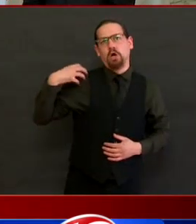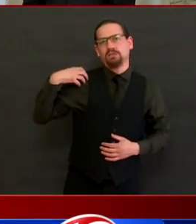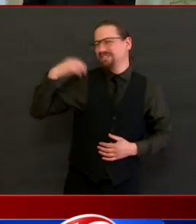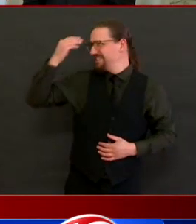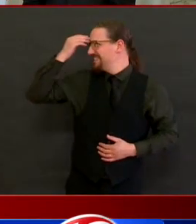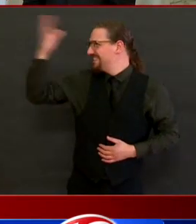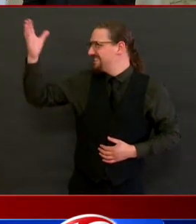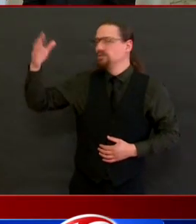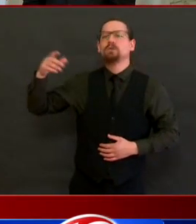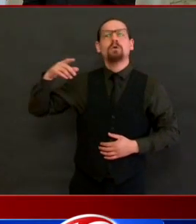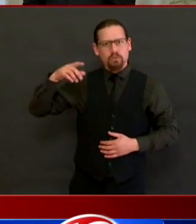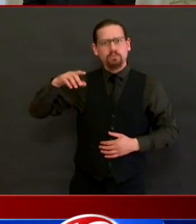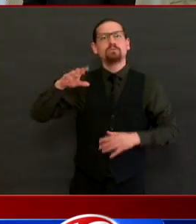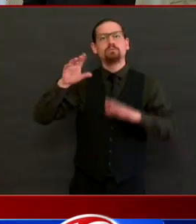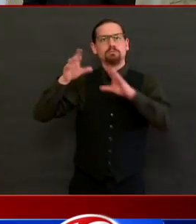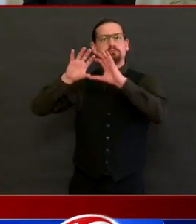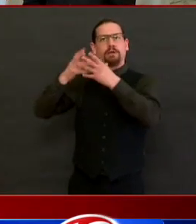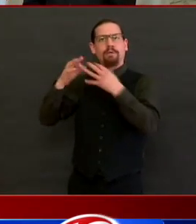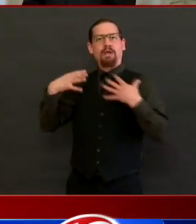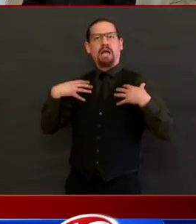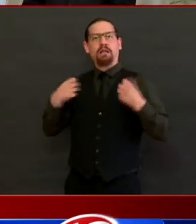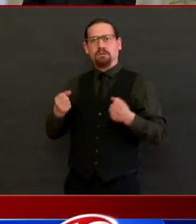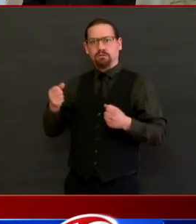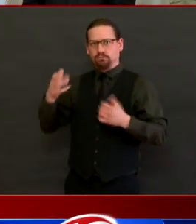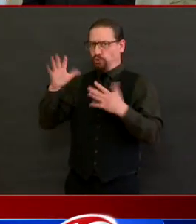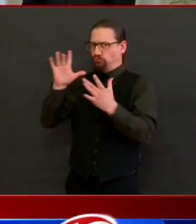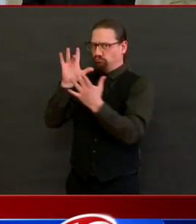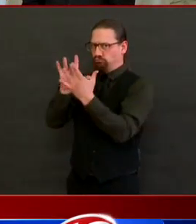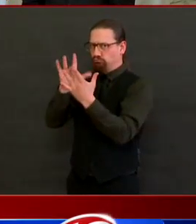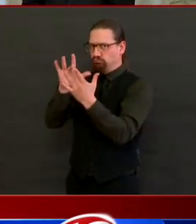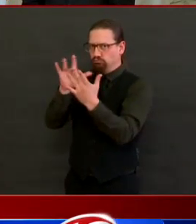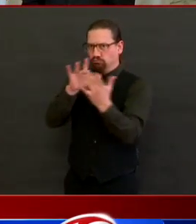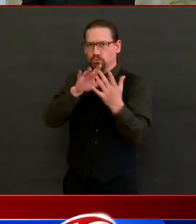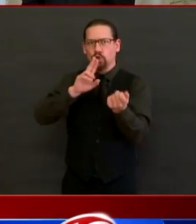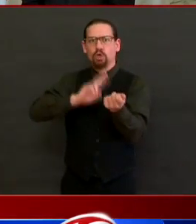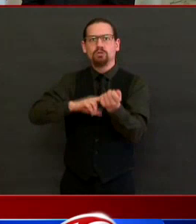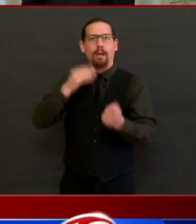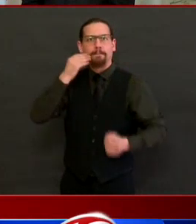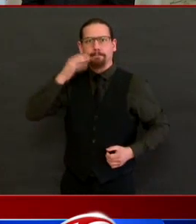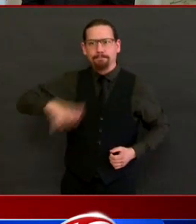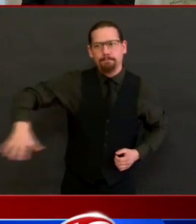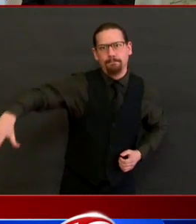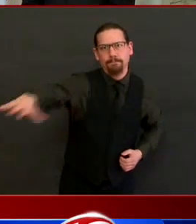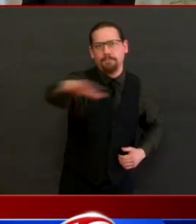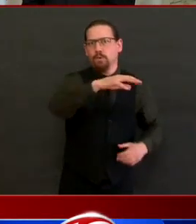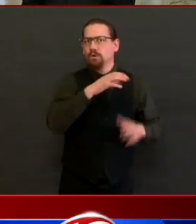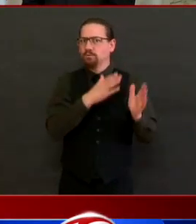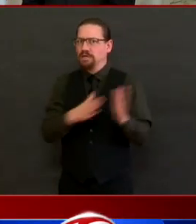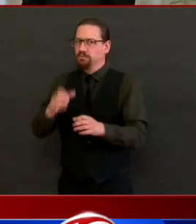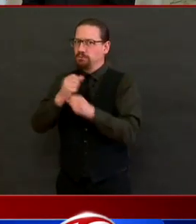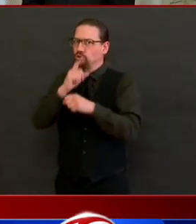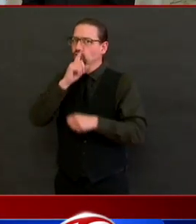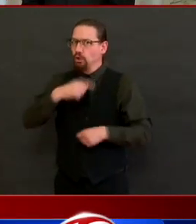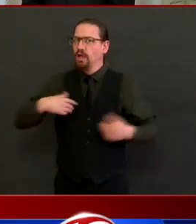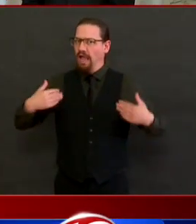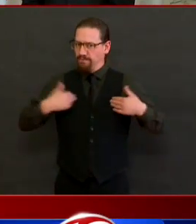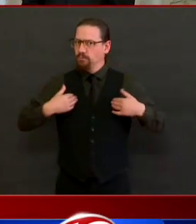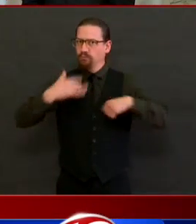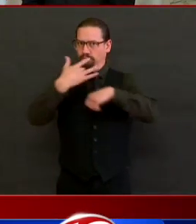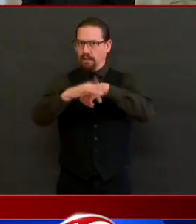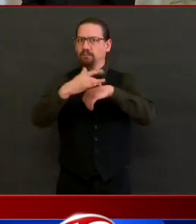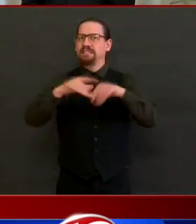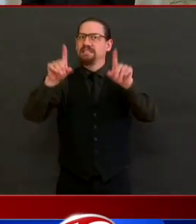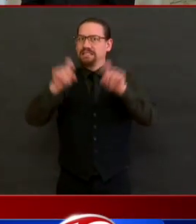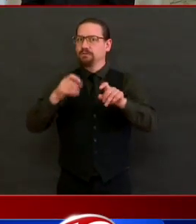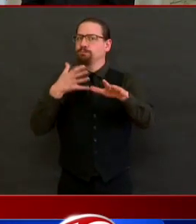homes, and they're making arrangements for everybody to get this test as necessary. We're going to continue